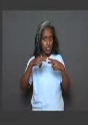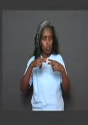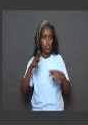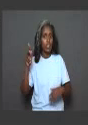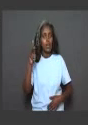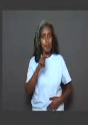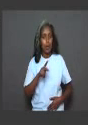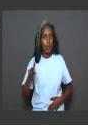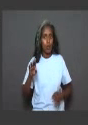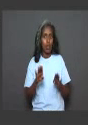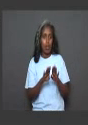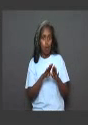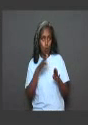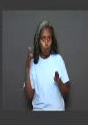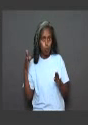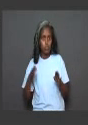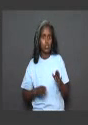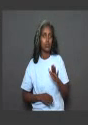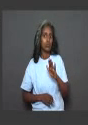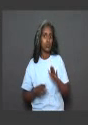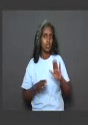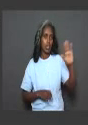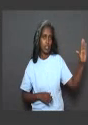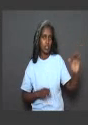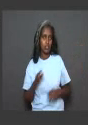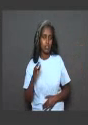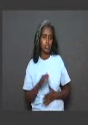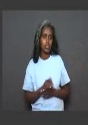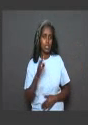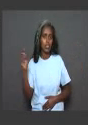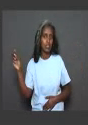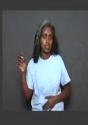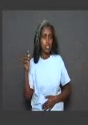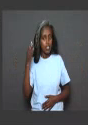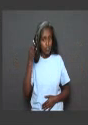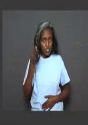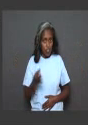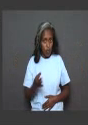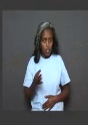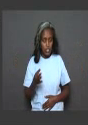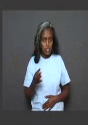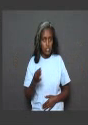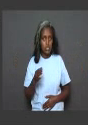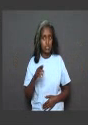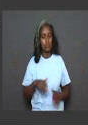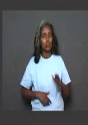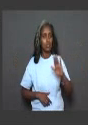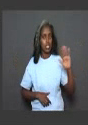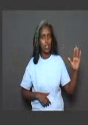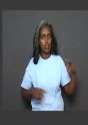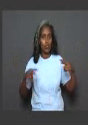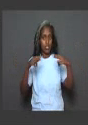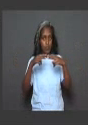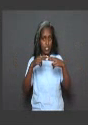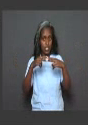parabola opens to the right. If the focus is to the left of the